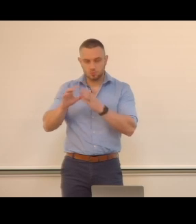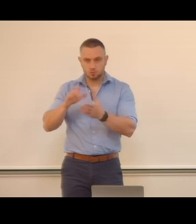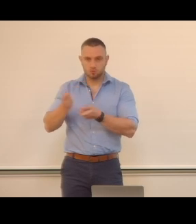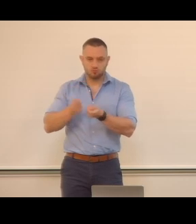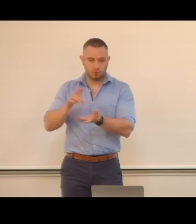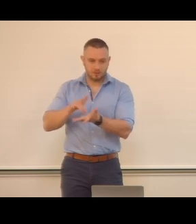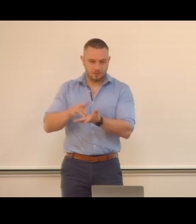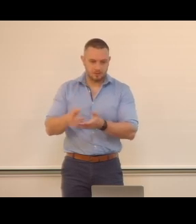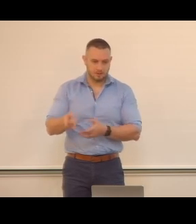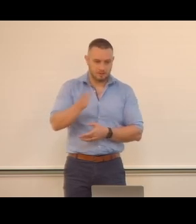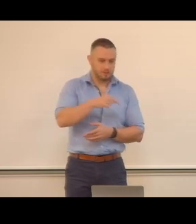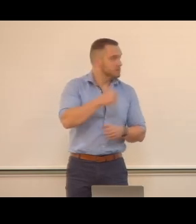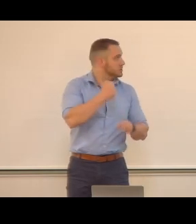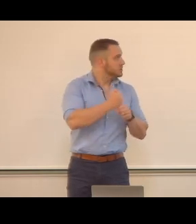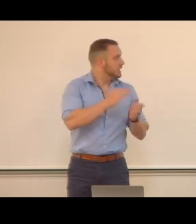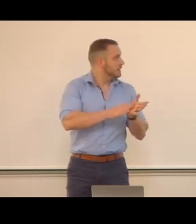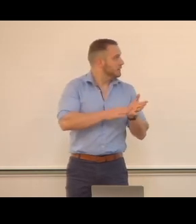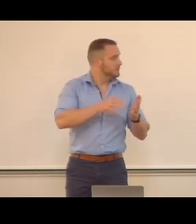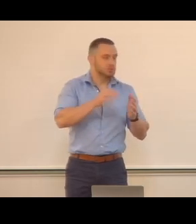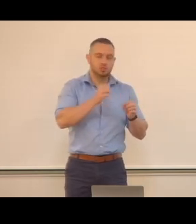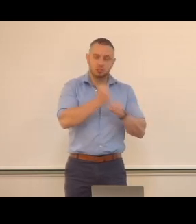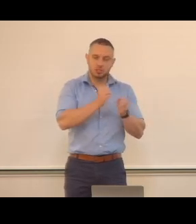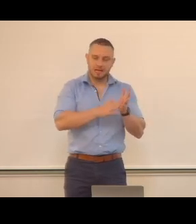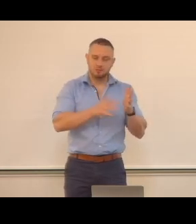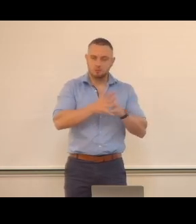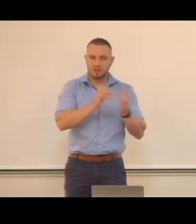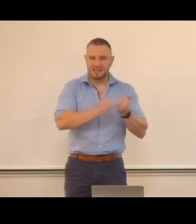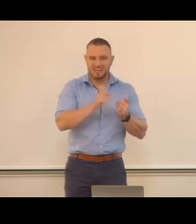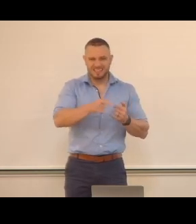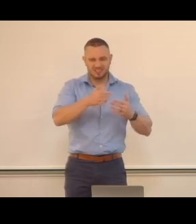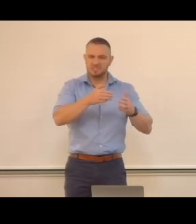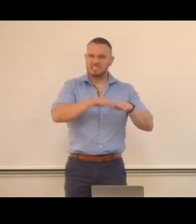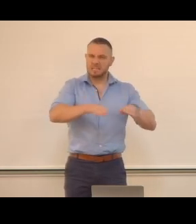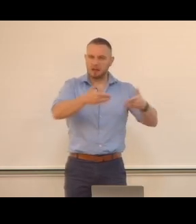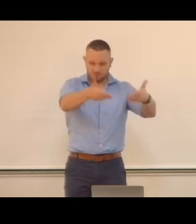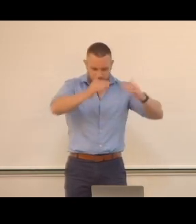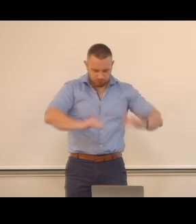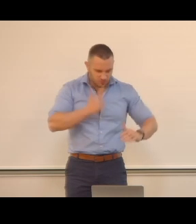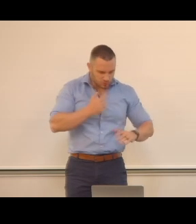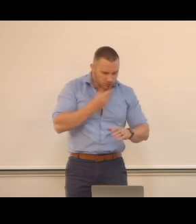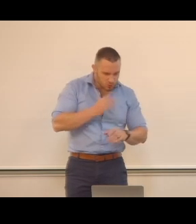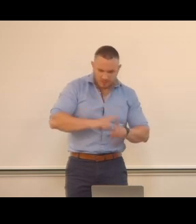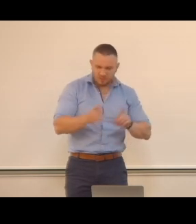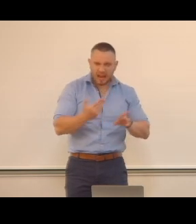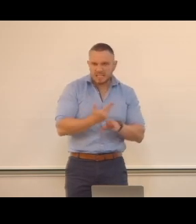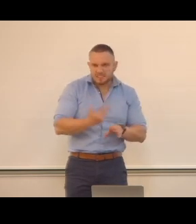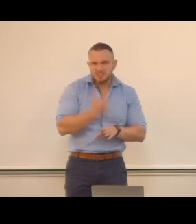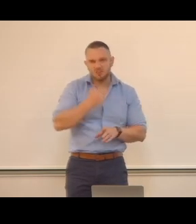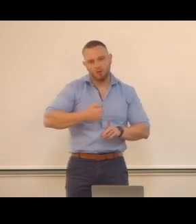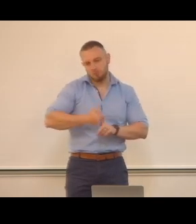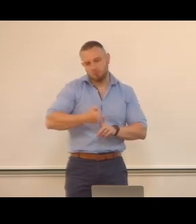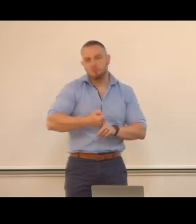is a multi-purpose maintenance workstation. So it has a fold-down table that you can use for activities or for